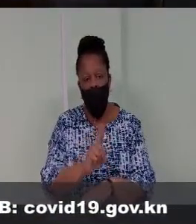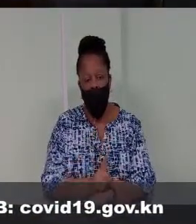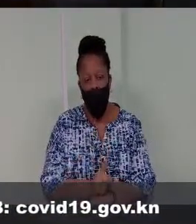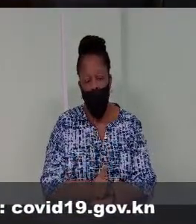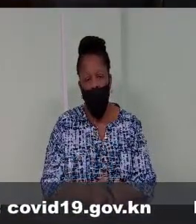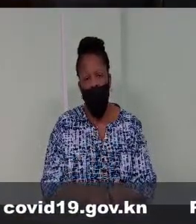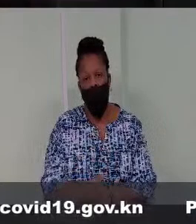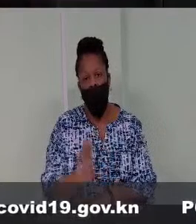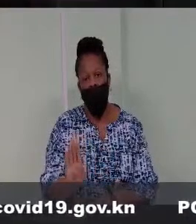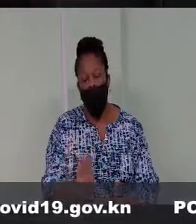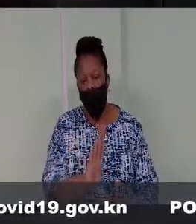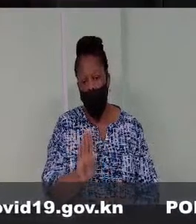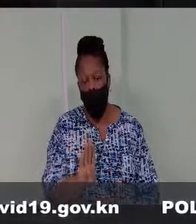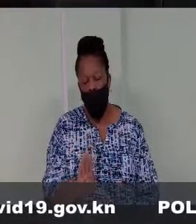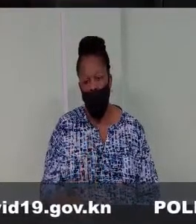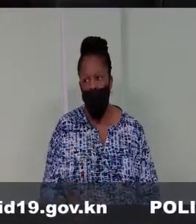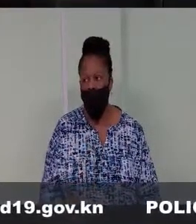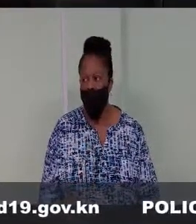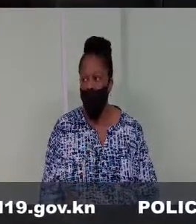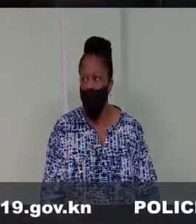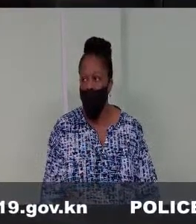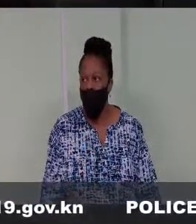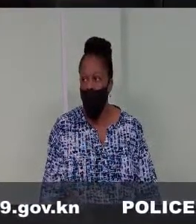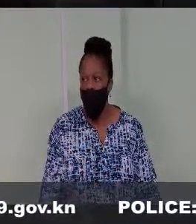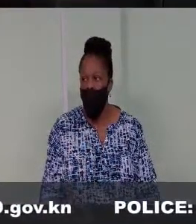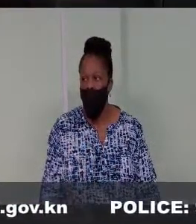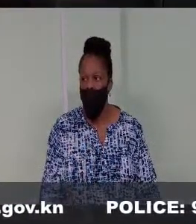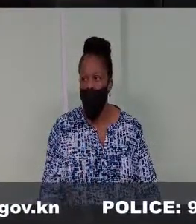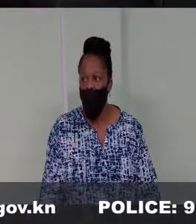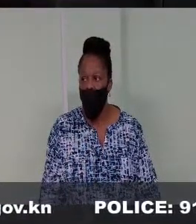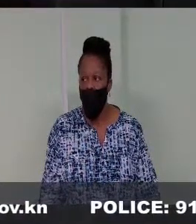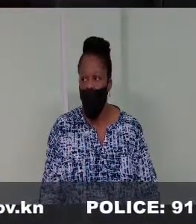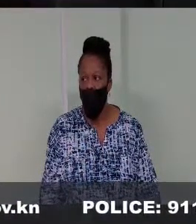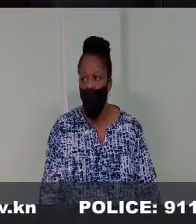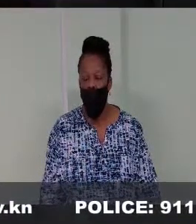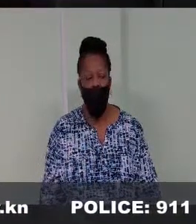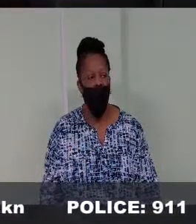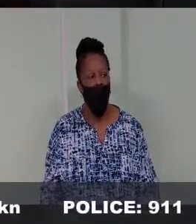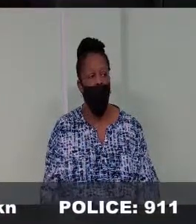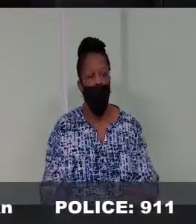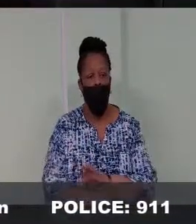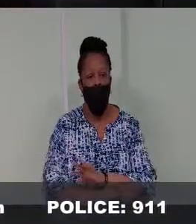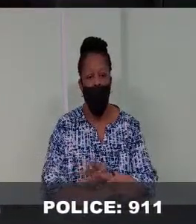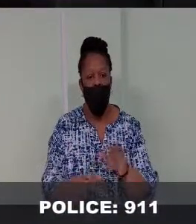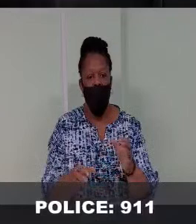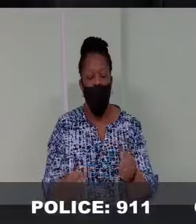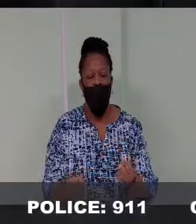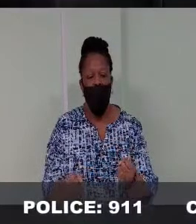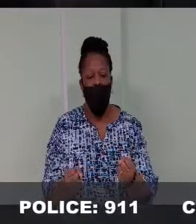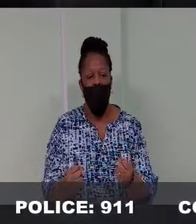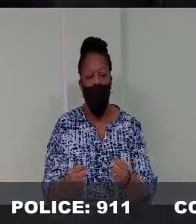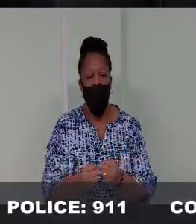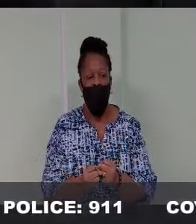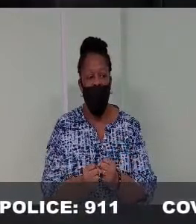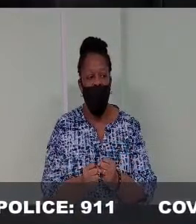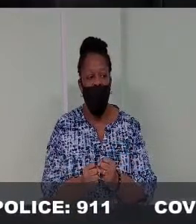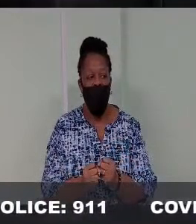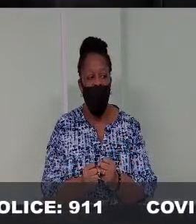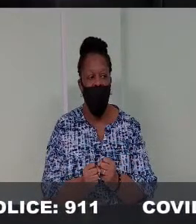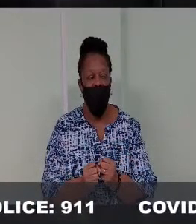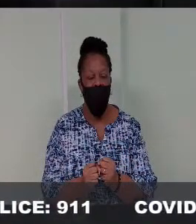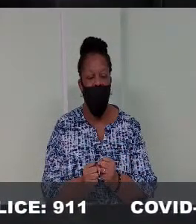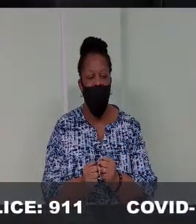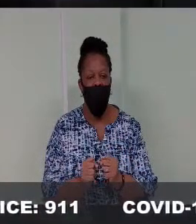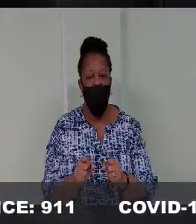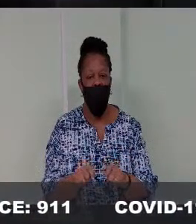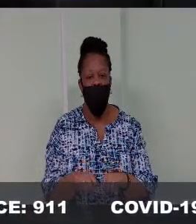Thank you very much, Dr. Laws. We have a saying, we don't want to burst the bubble. We want to keep it bubbling.